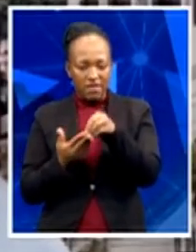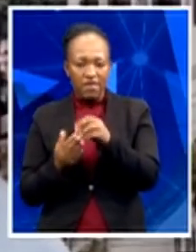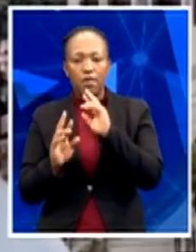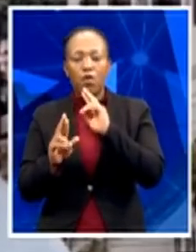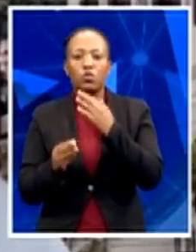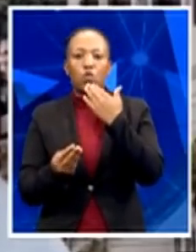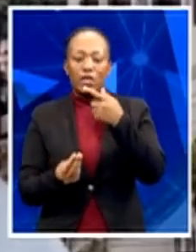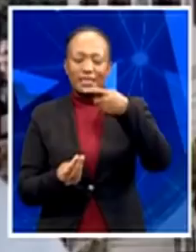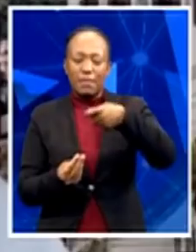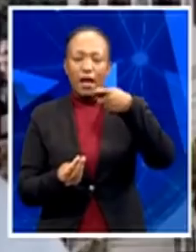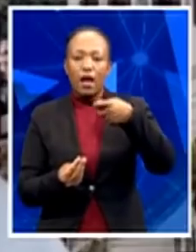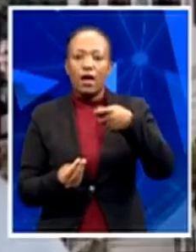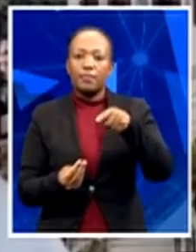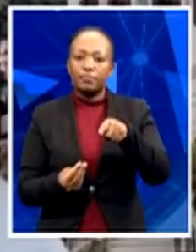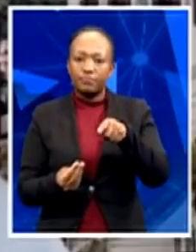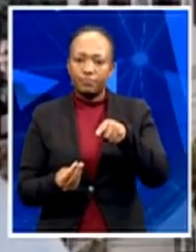of Parliament,